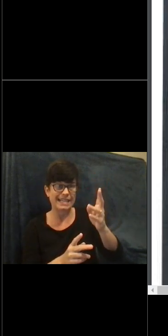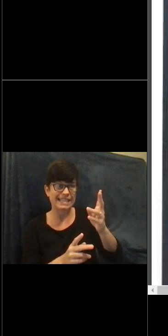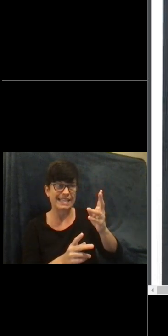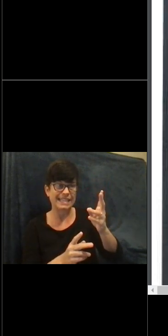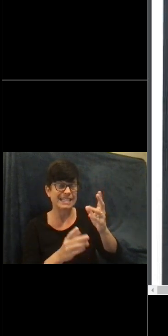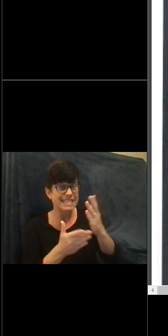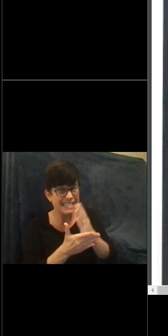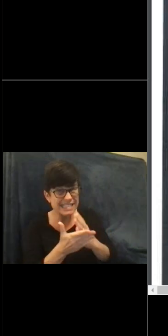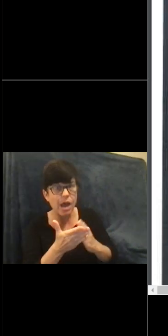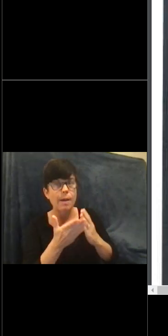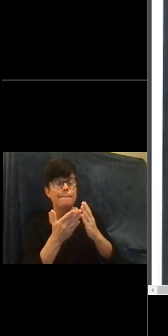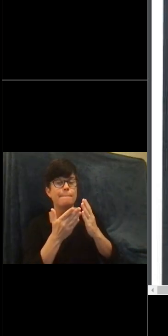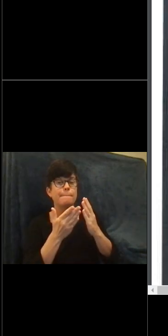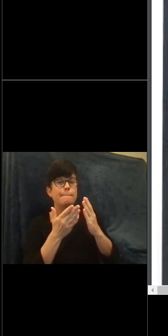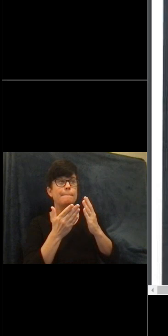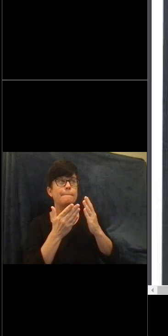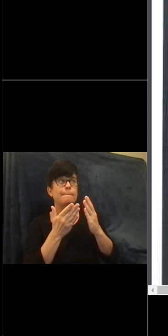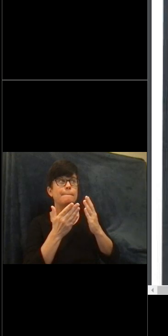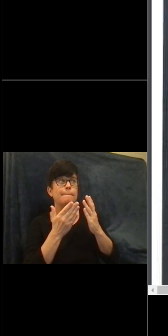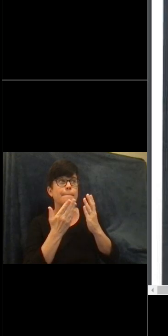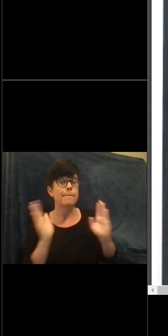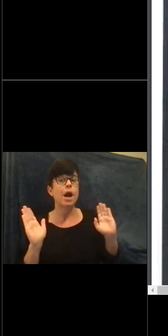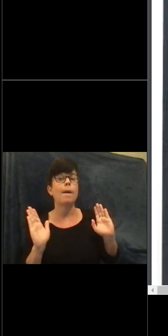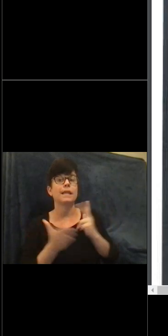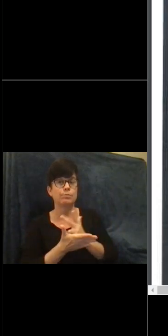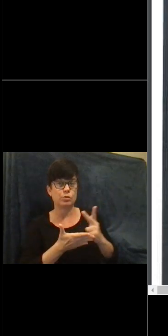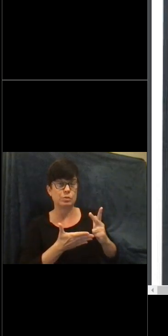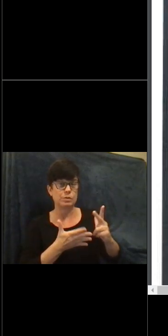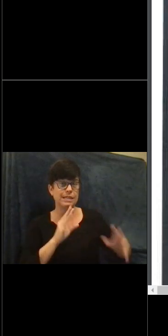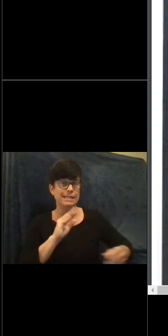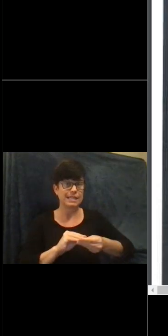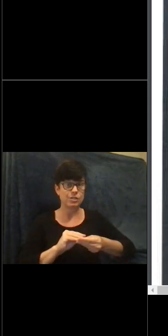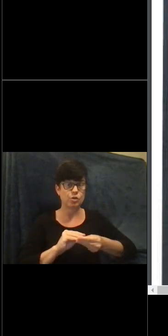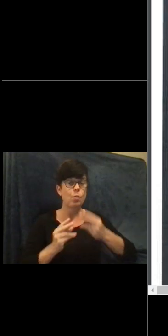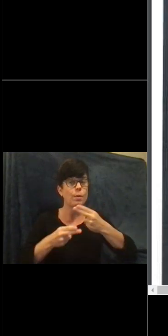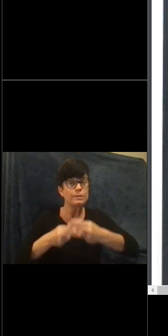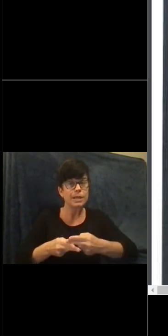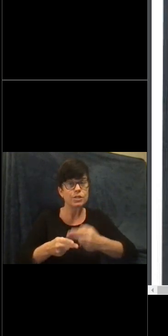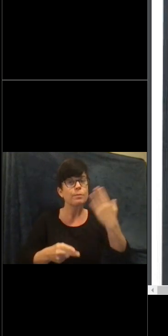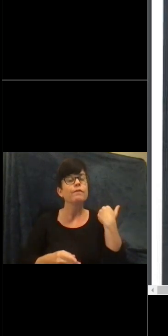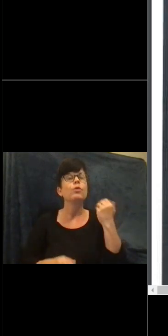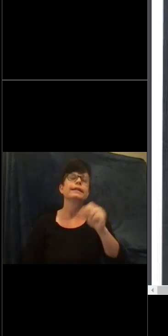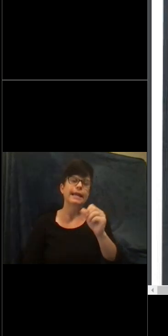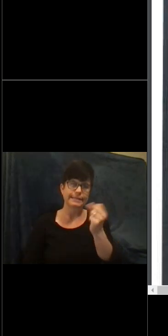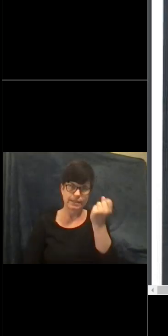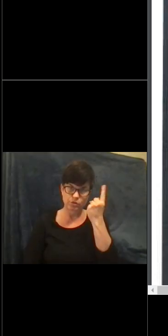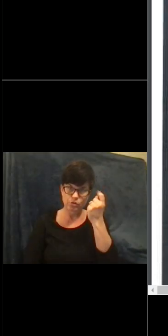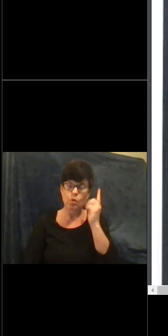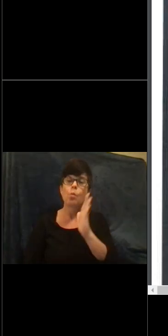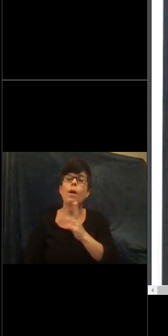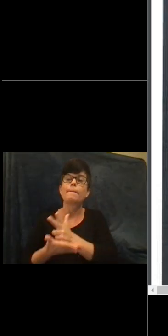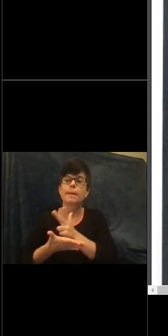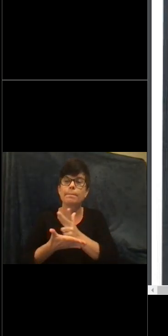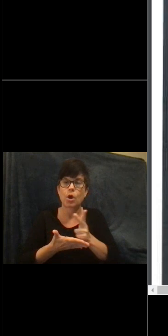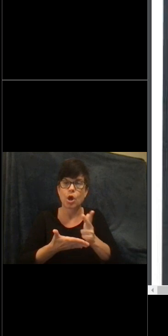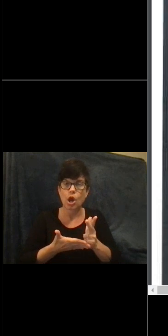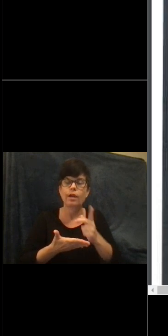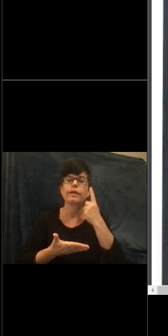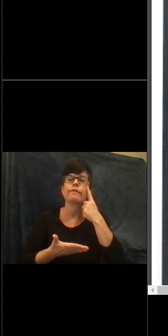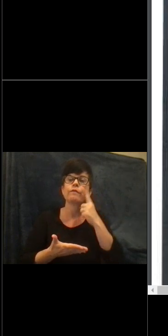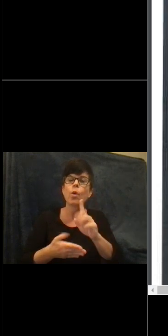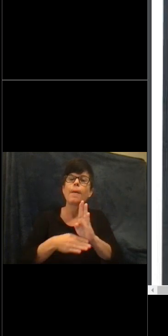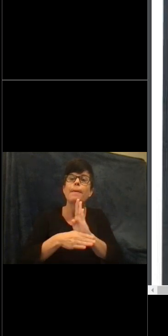public parking spaces in addition to, because what was mentioned prior, yes, there will be obviously commercial